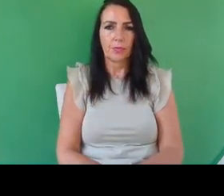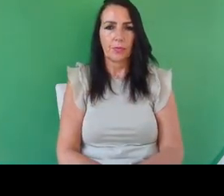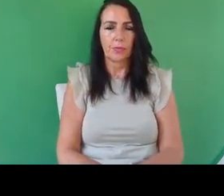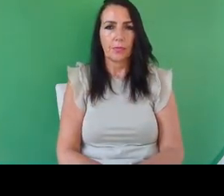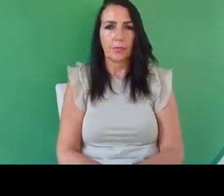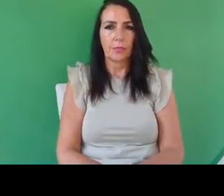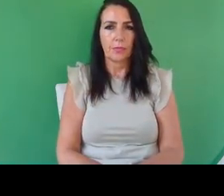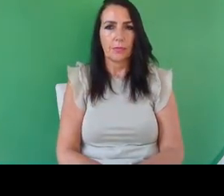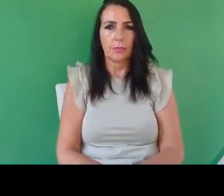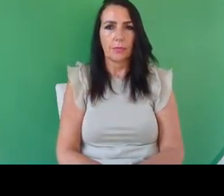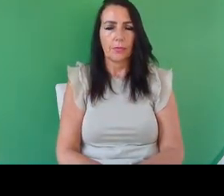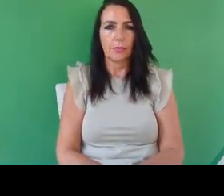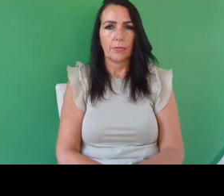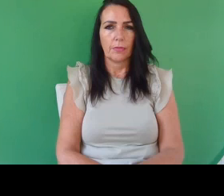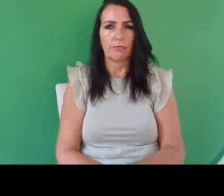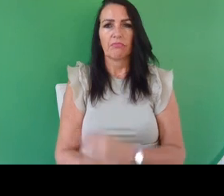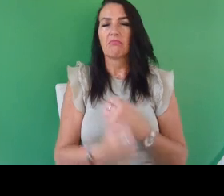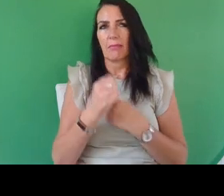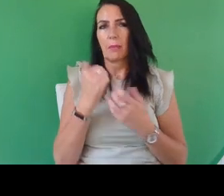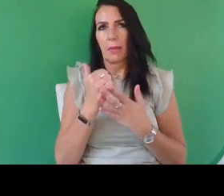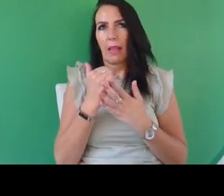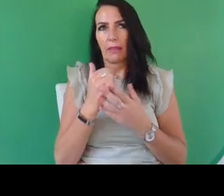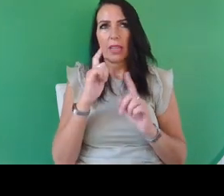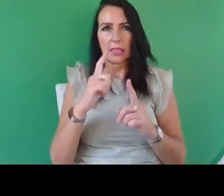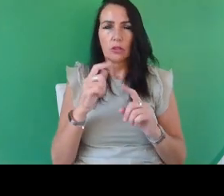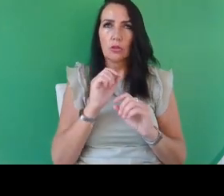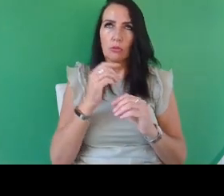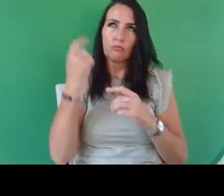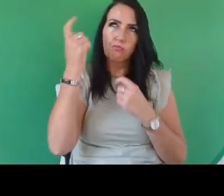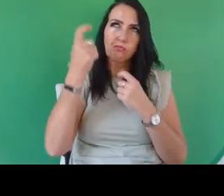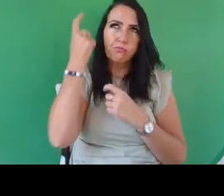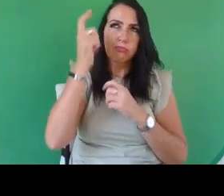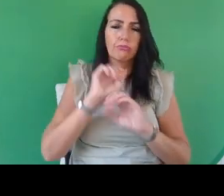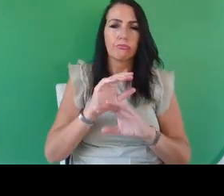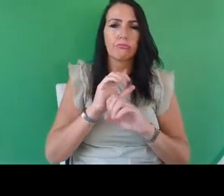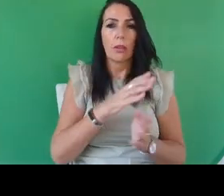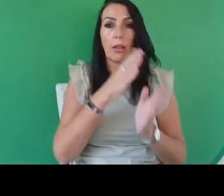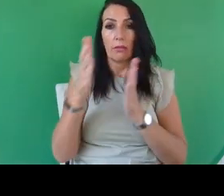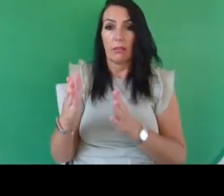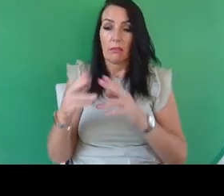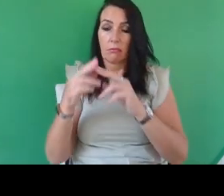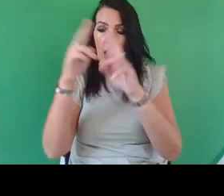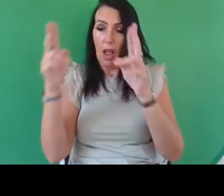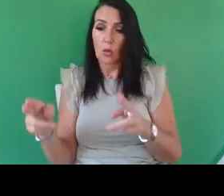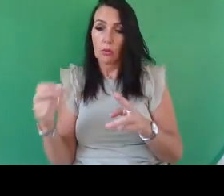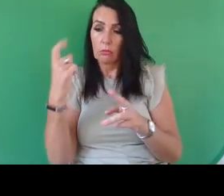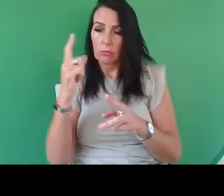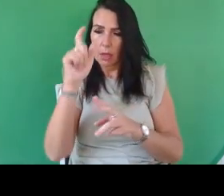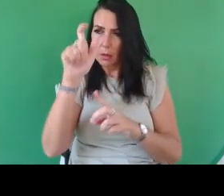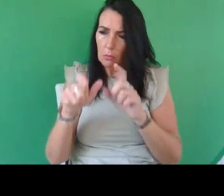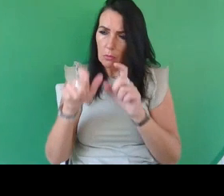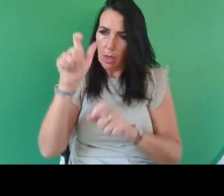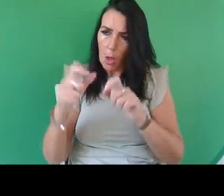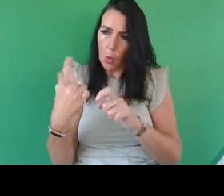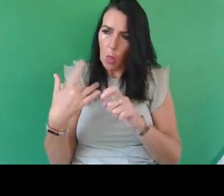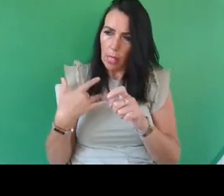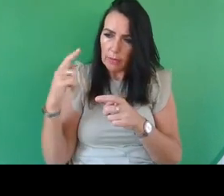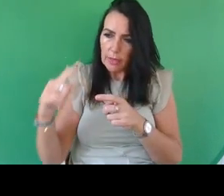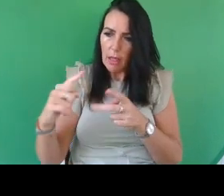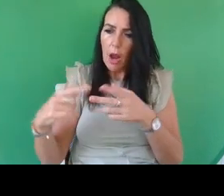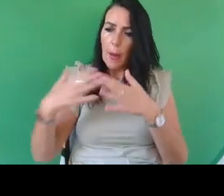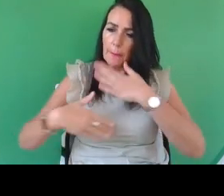The second step is to ask questions to understand the house, the occupants, their behaviours, future plans, motivations, and so